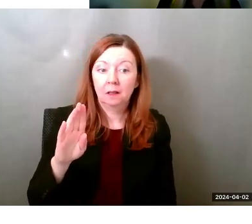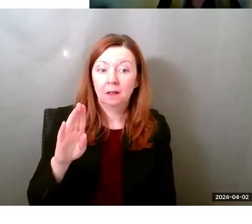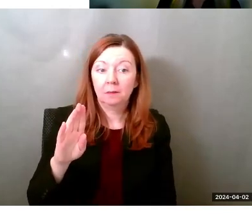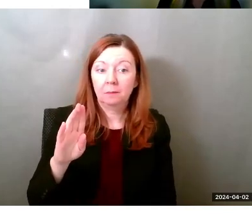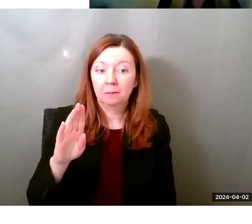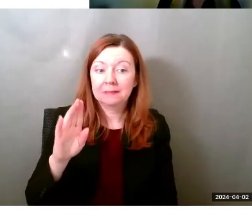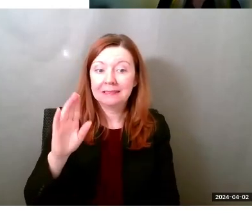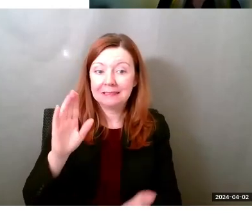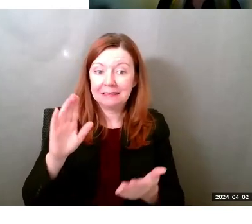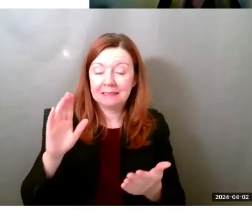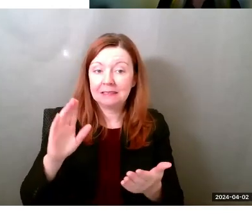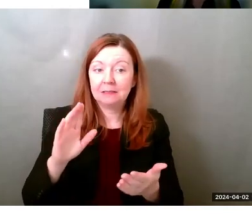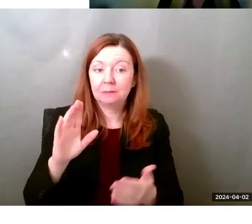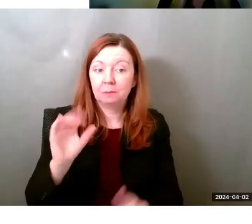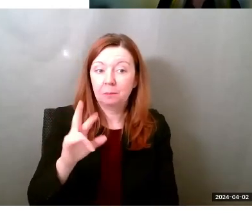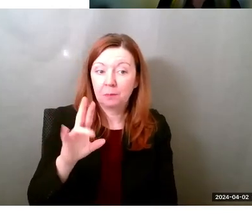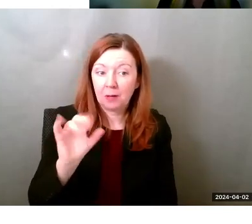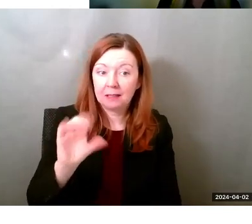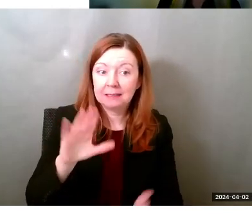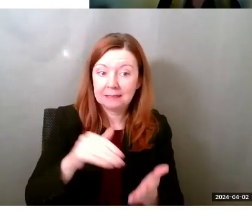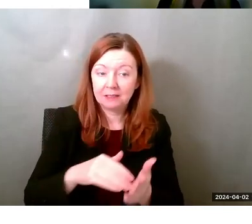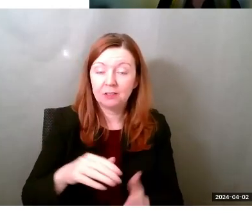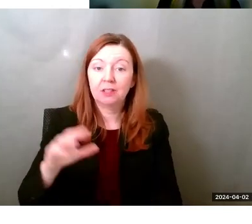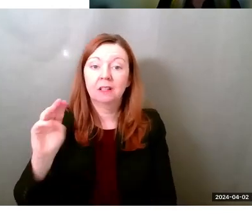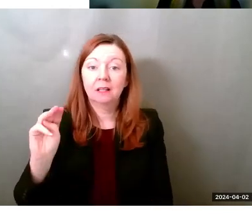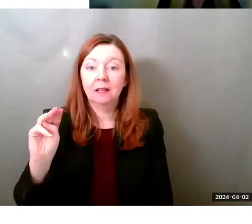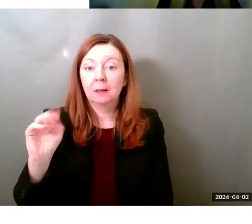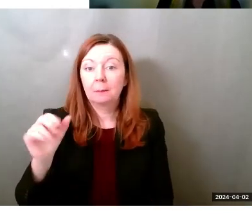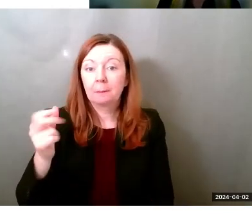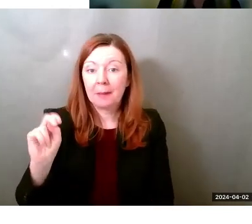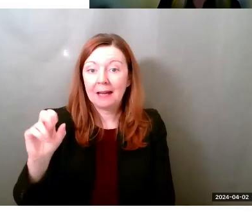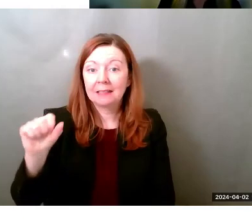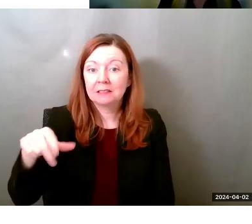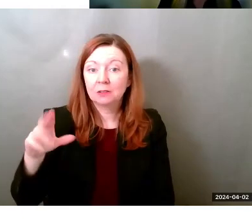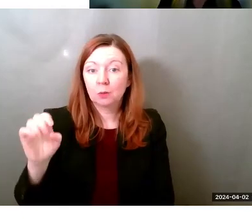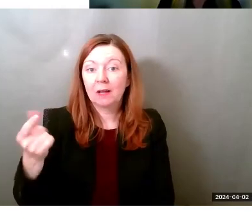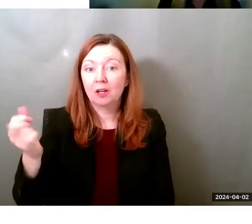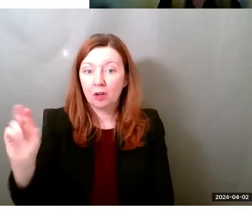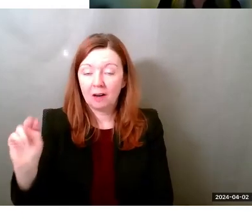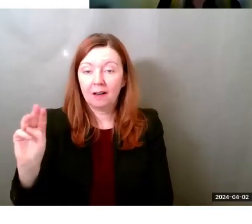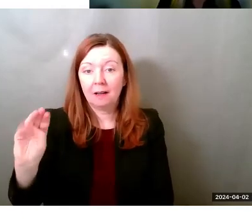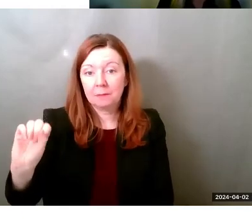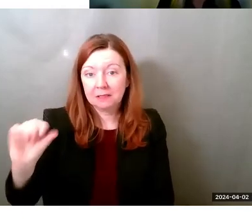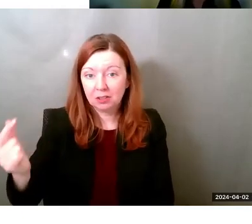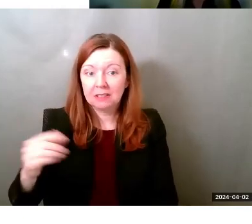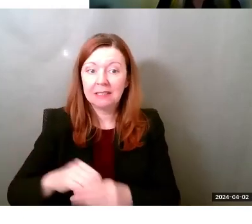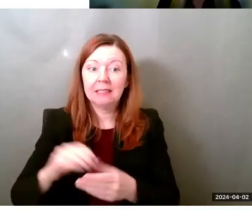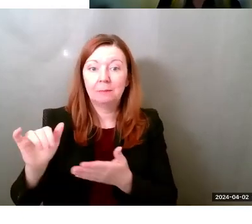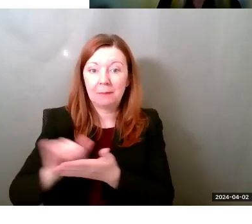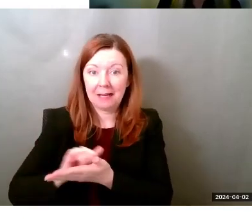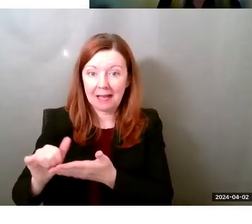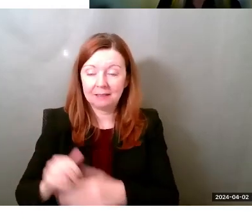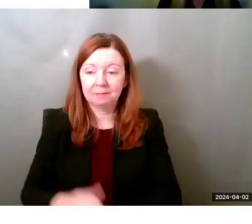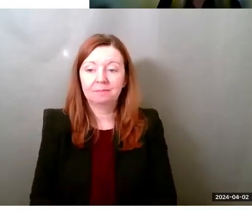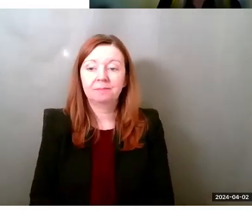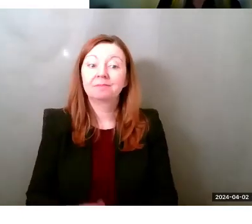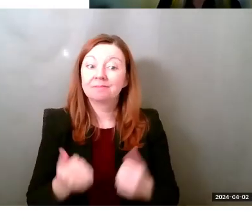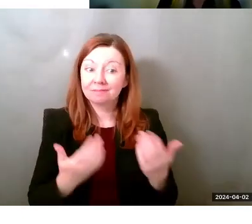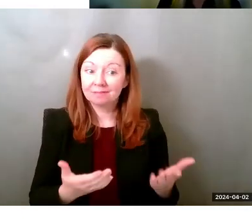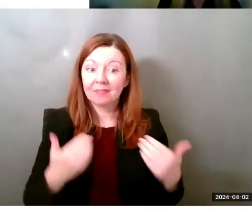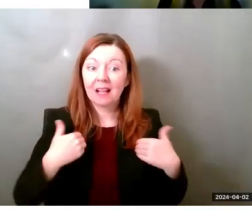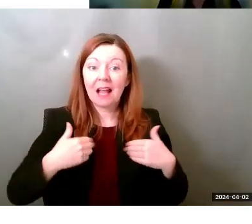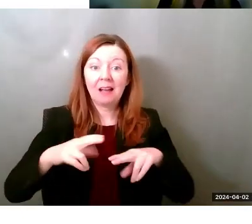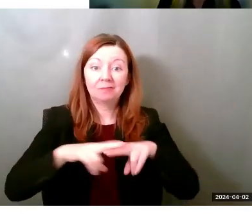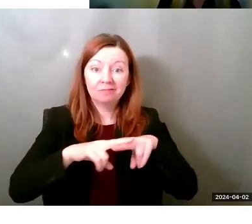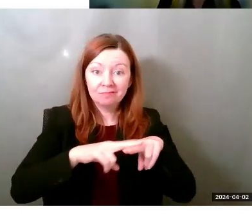Brooklyn and Madison Square Garden, which is in Manhattan. Both of these are in dense commercial centers, have commuter